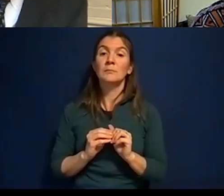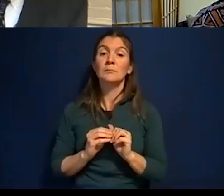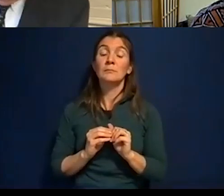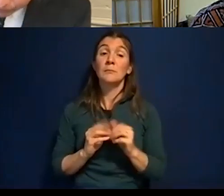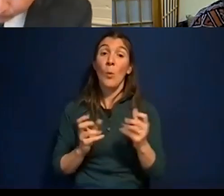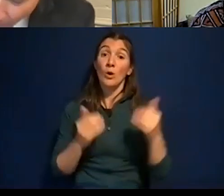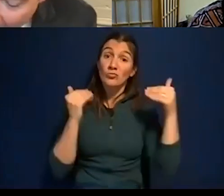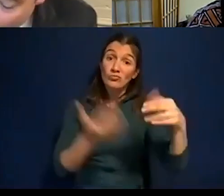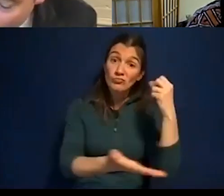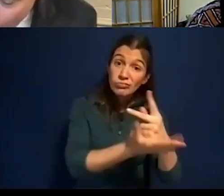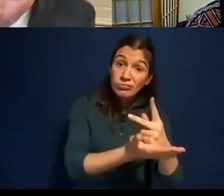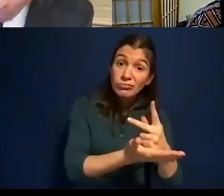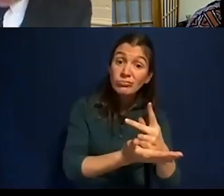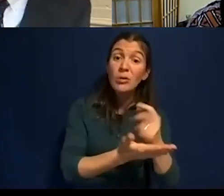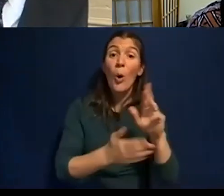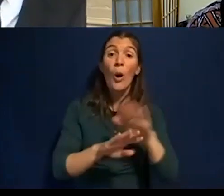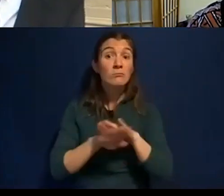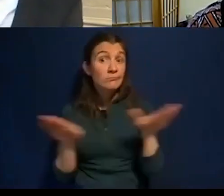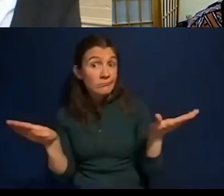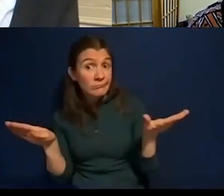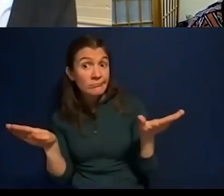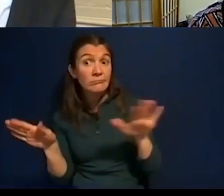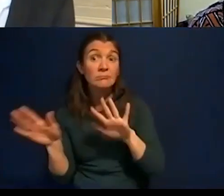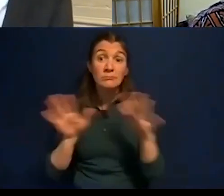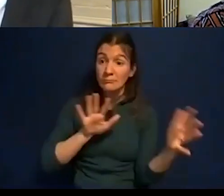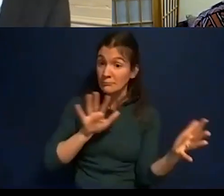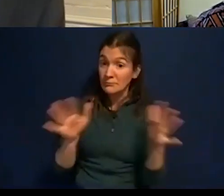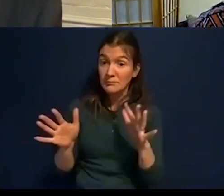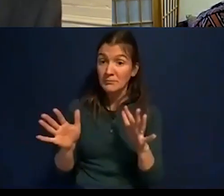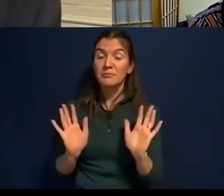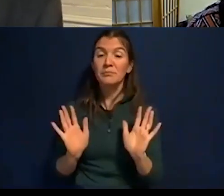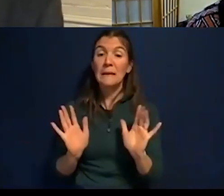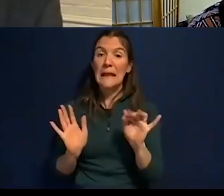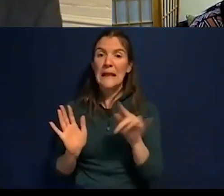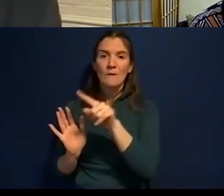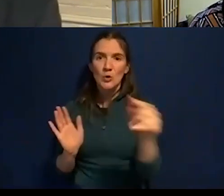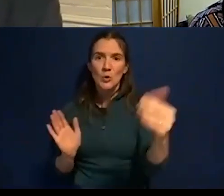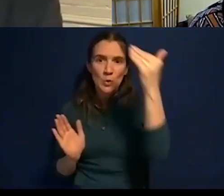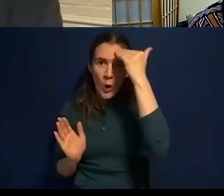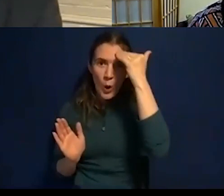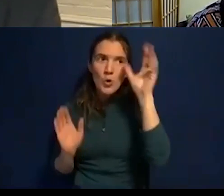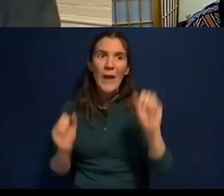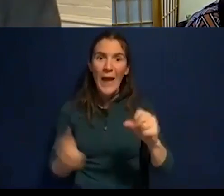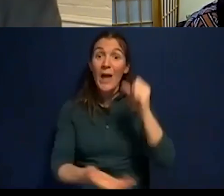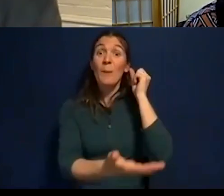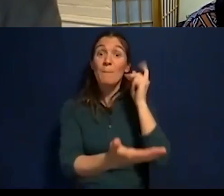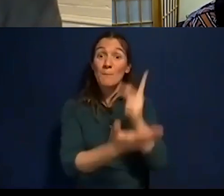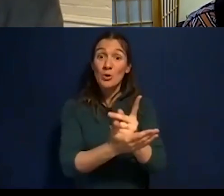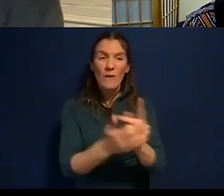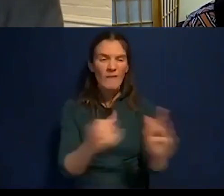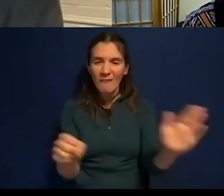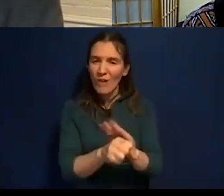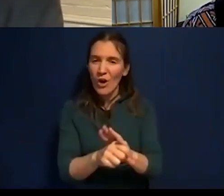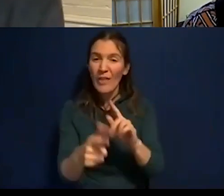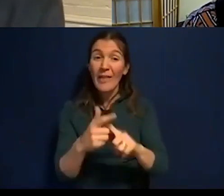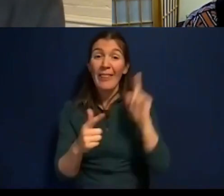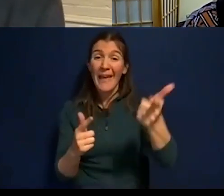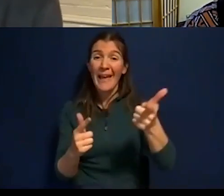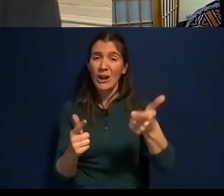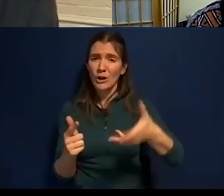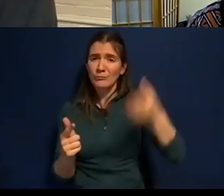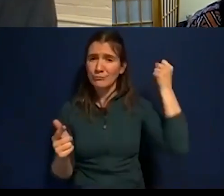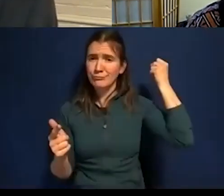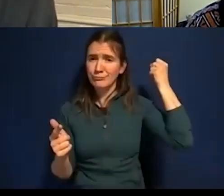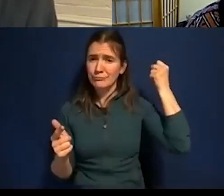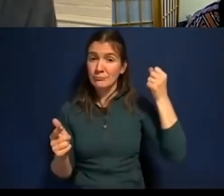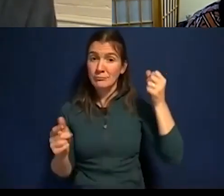proactive action around that question versus knowing that you can do it later, it is a fact that you could do